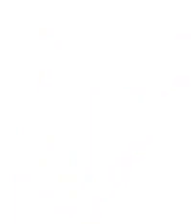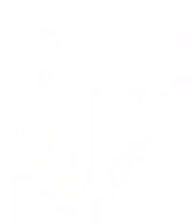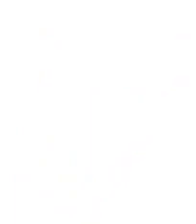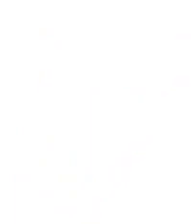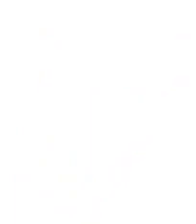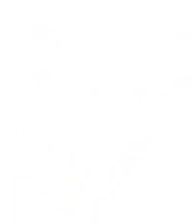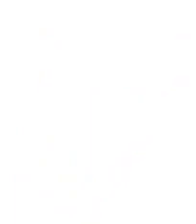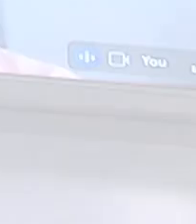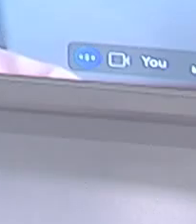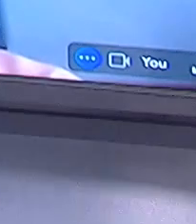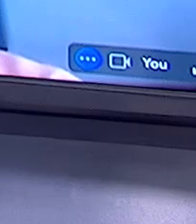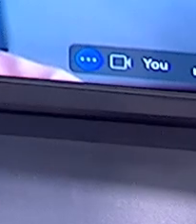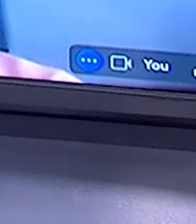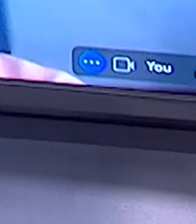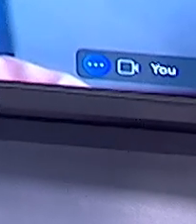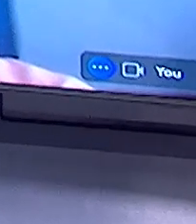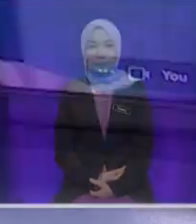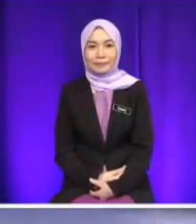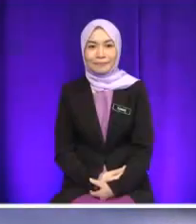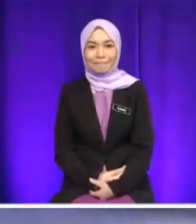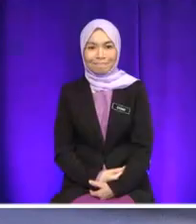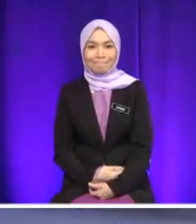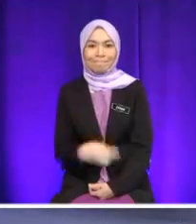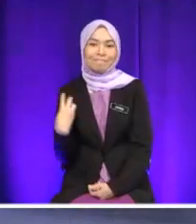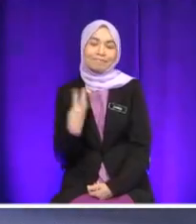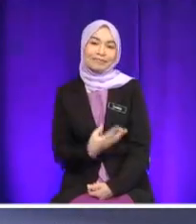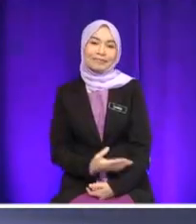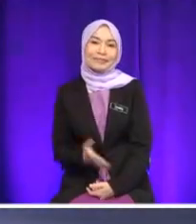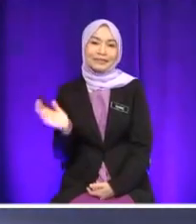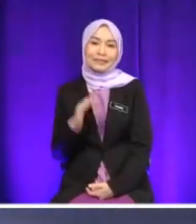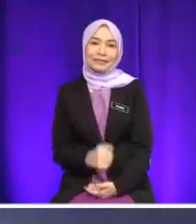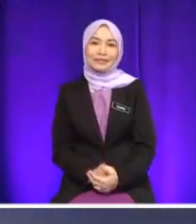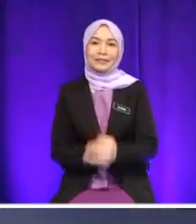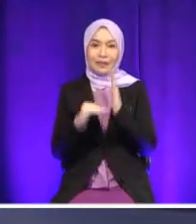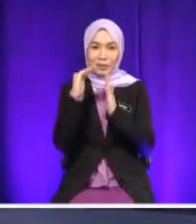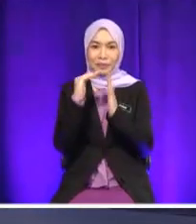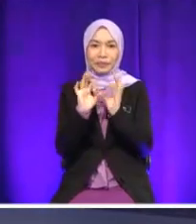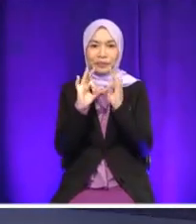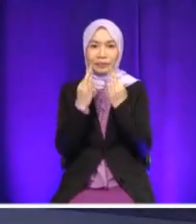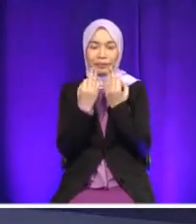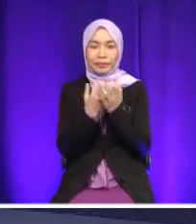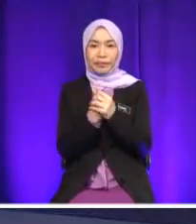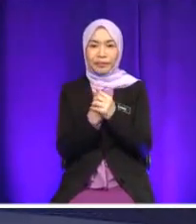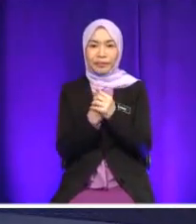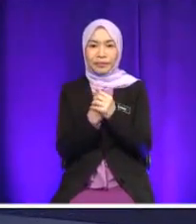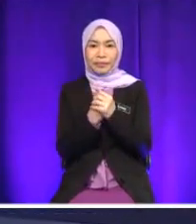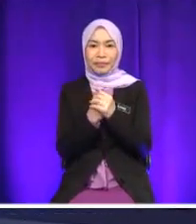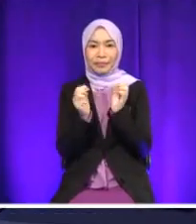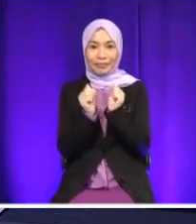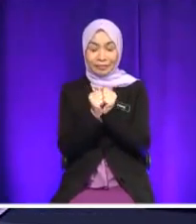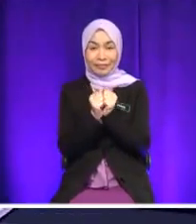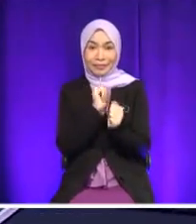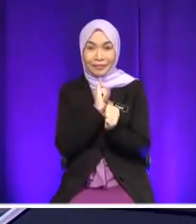DidikTV KPM. And we are back for Upper Form on DidikTV KPM together with me, Sean Stephen, and of